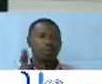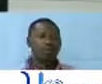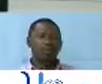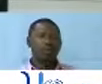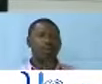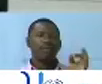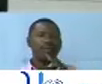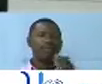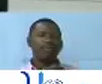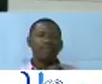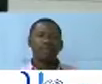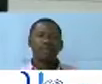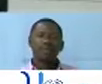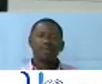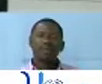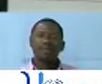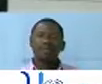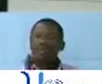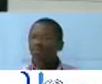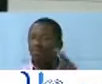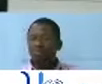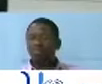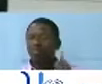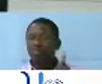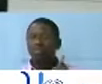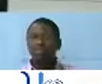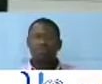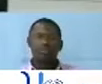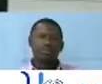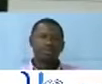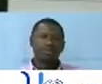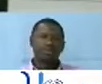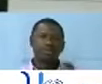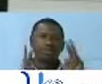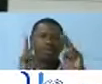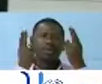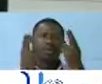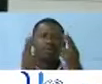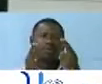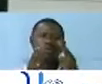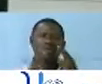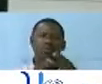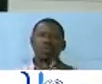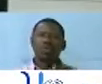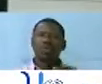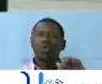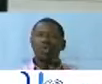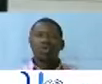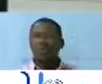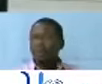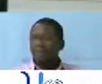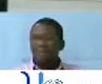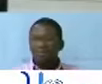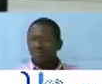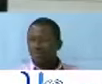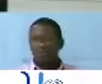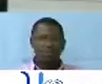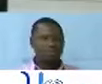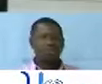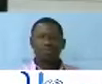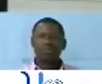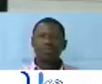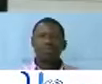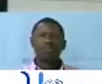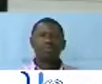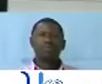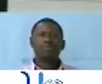comprehensive report. The bataxel yu wër. I'm titled Under Pressure. Yo xamne liñ ci bind moy Under Pressure.